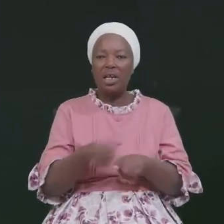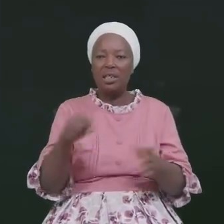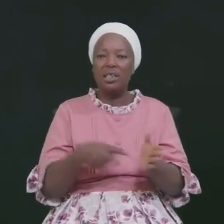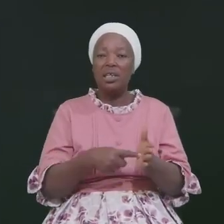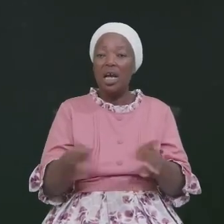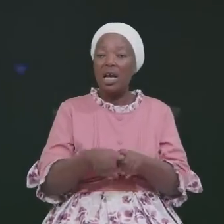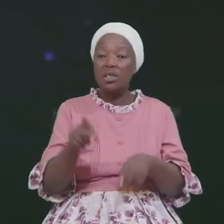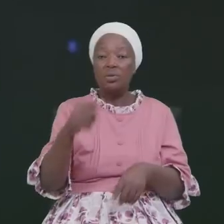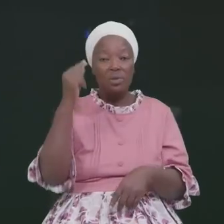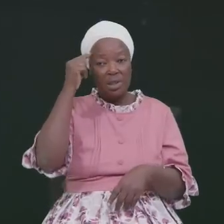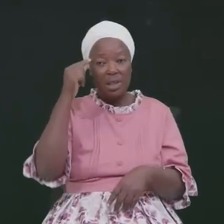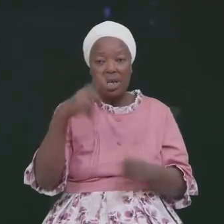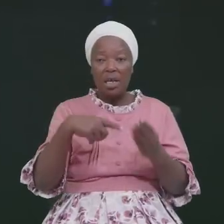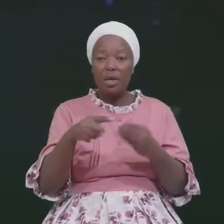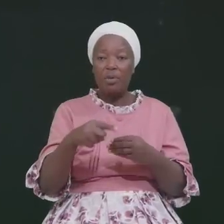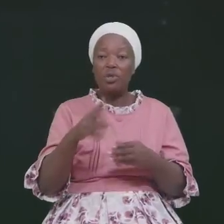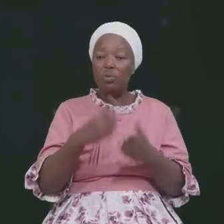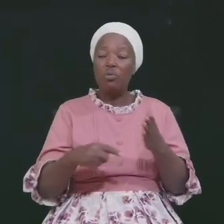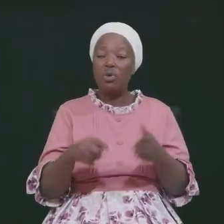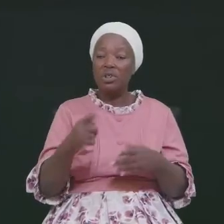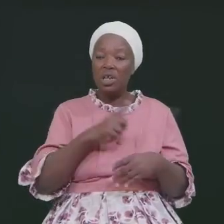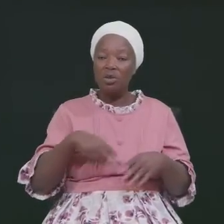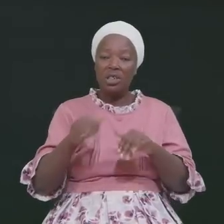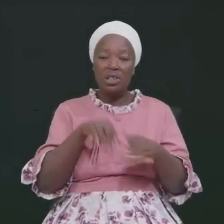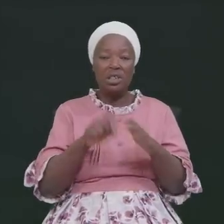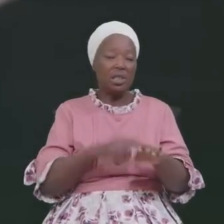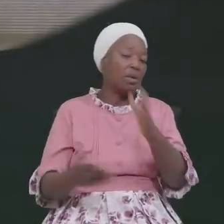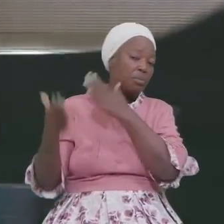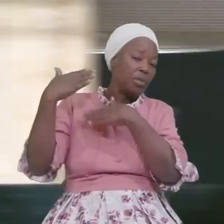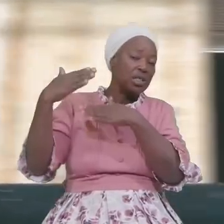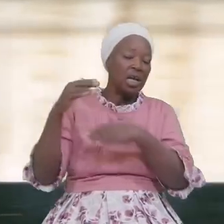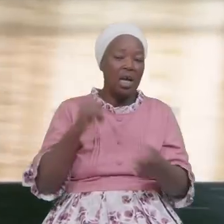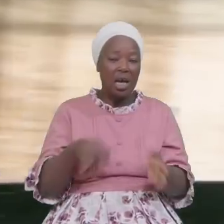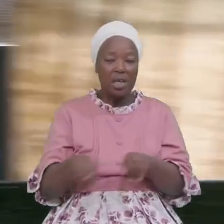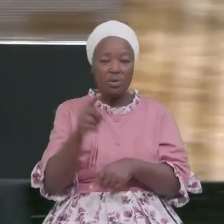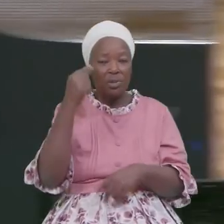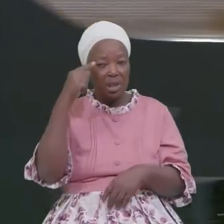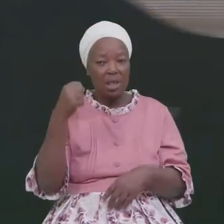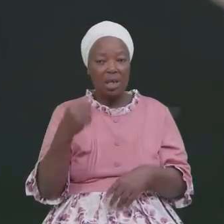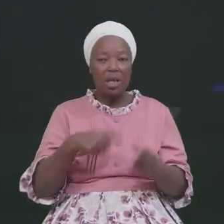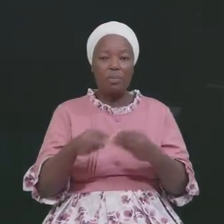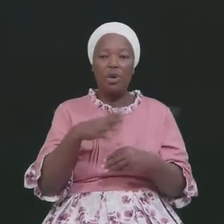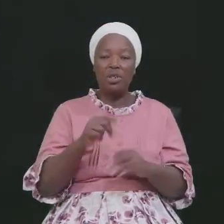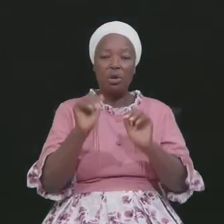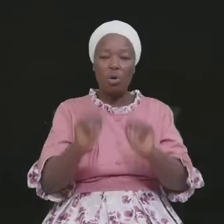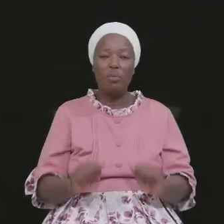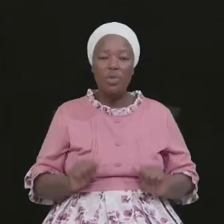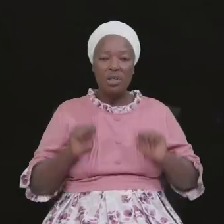think about what he did in the past, as we think about the commitment,